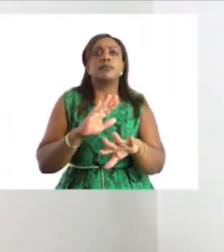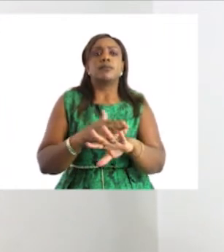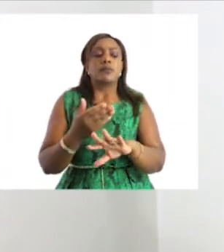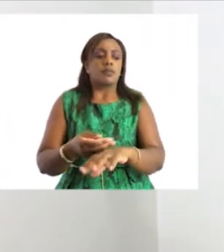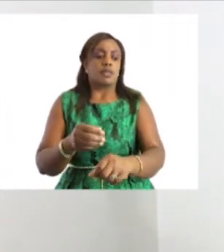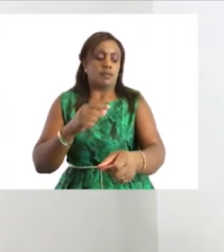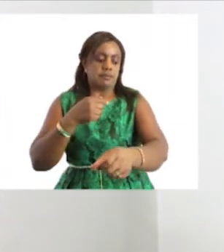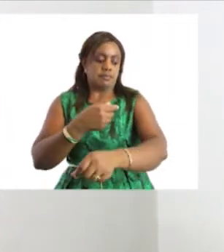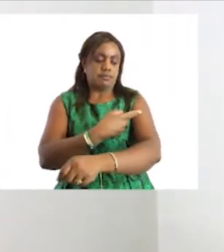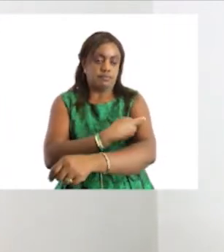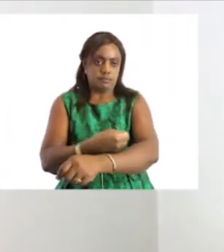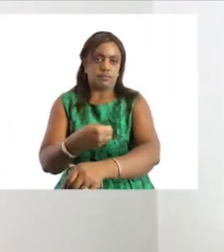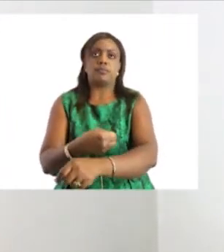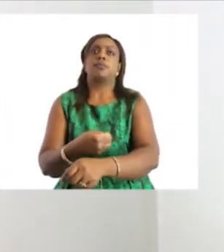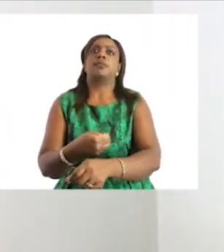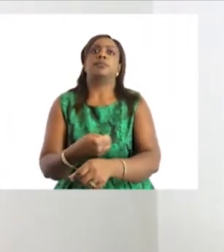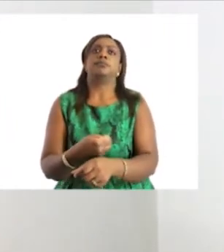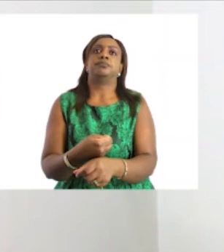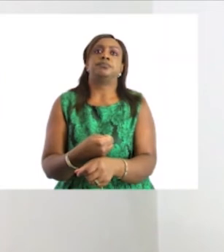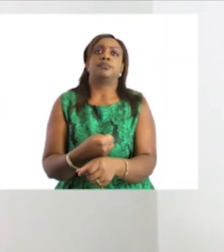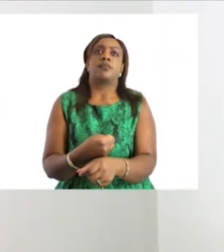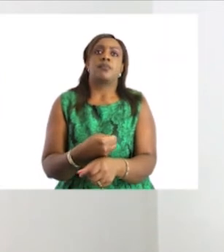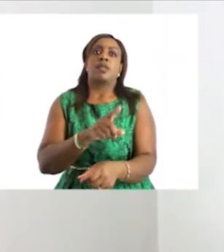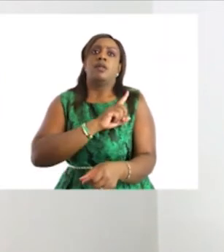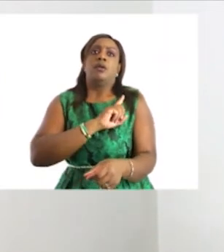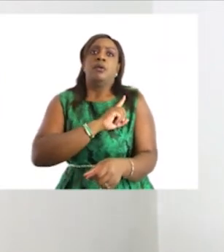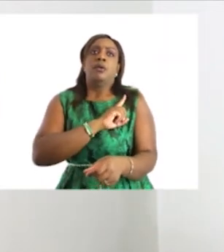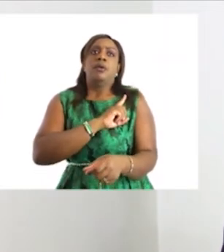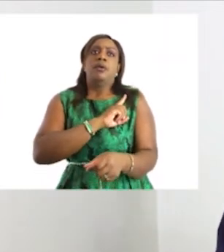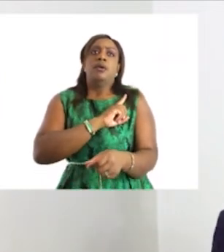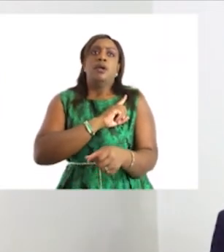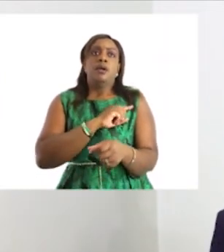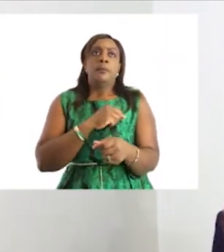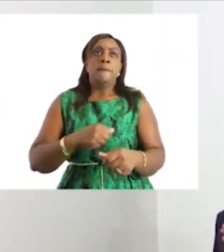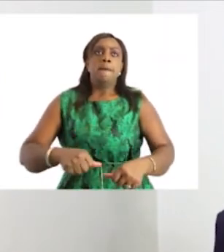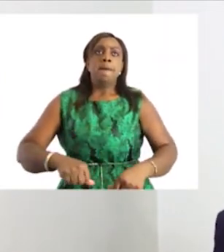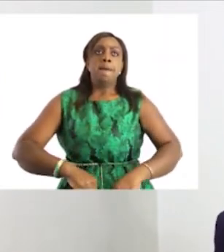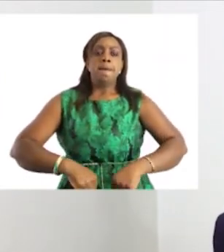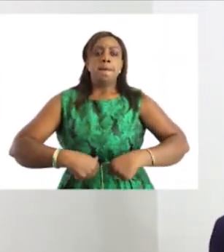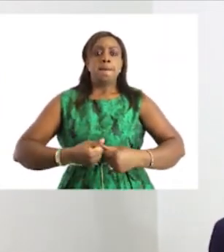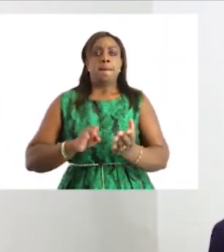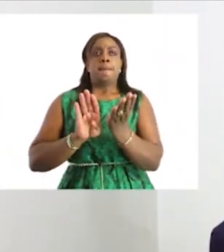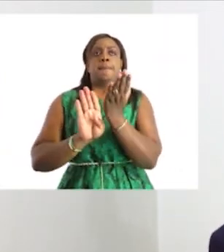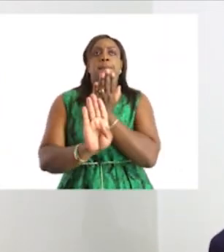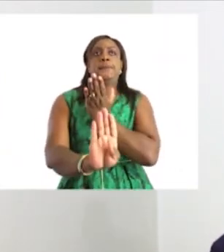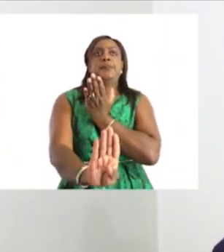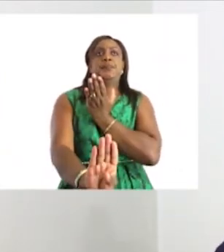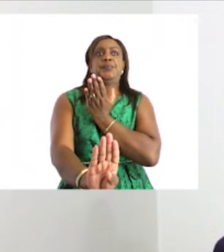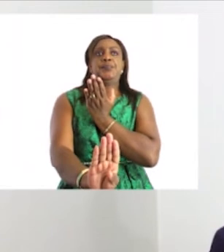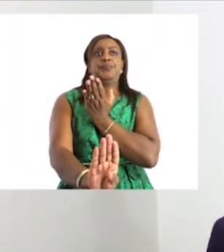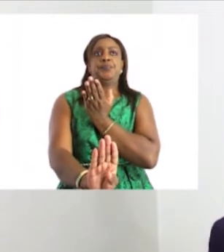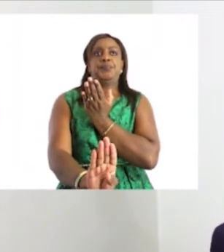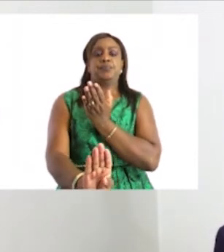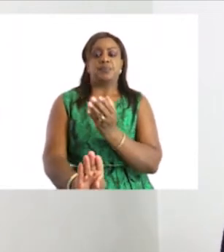immunized, right? We get immunized against diseases. We should always make sure that our places are clean. That's why it says that we should throw away